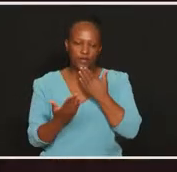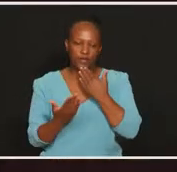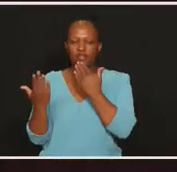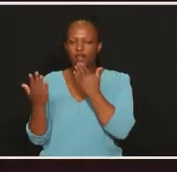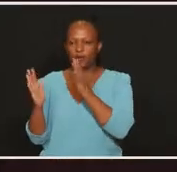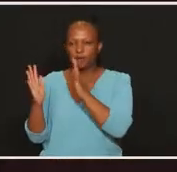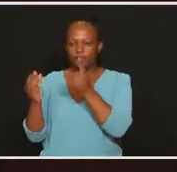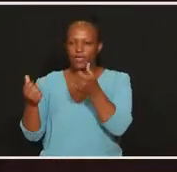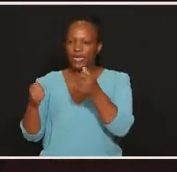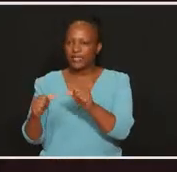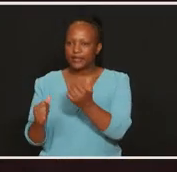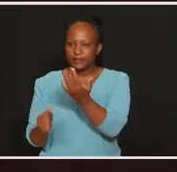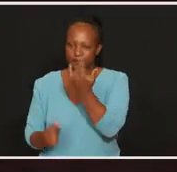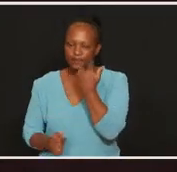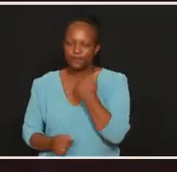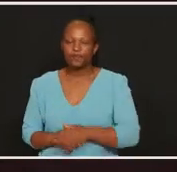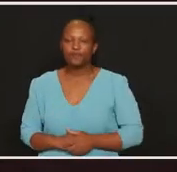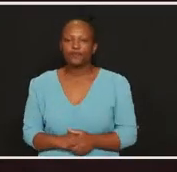next